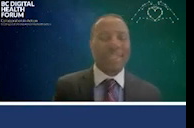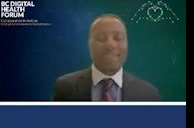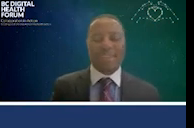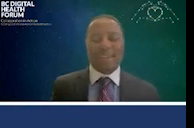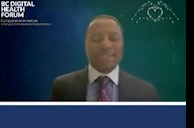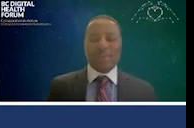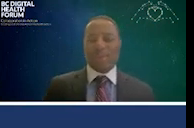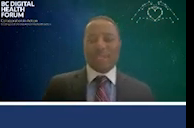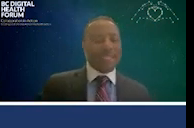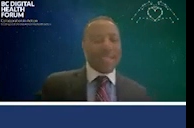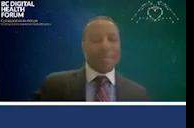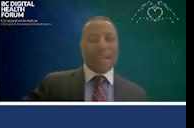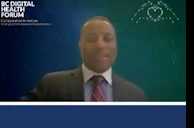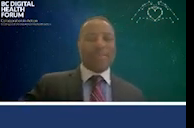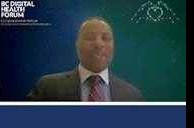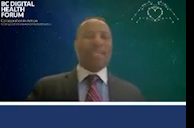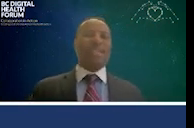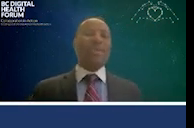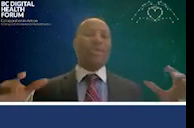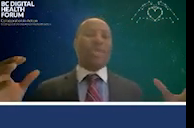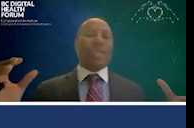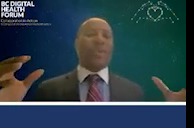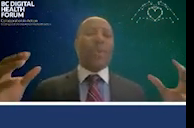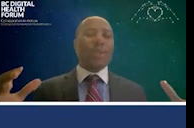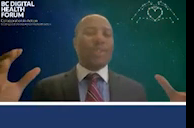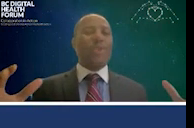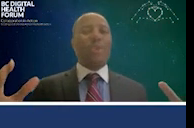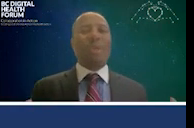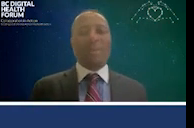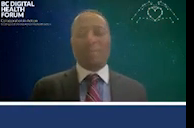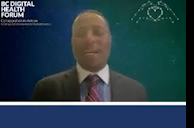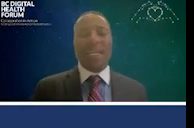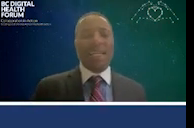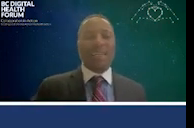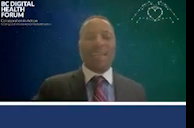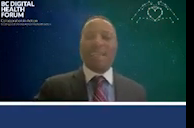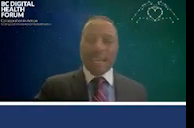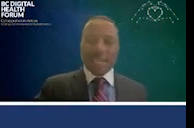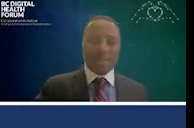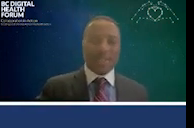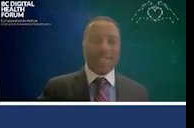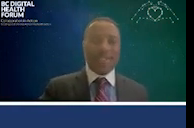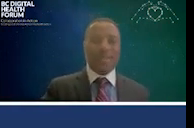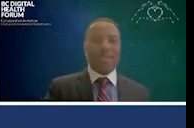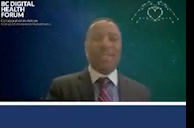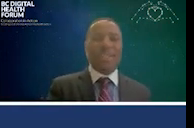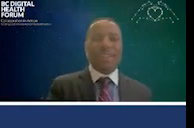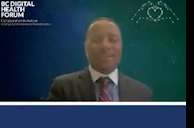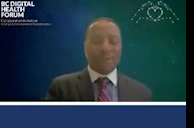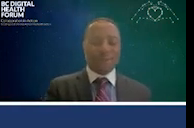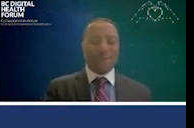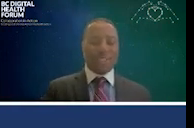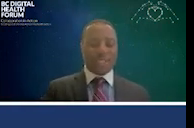bat here. And so let's step back and really get to understand, what do we mean by attachment,